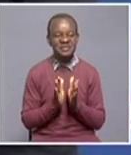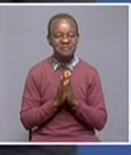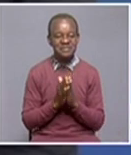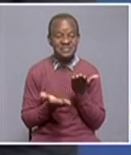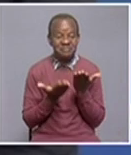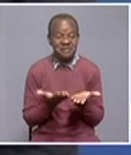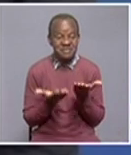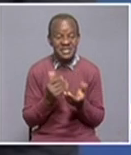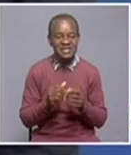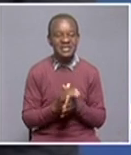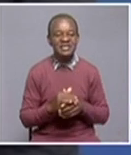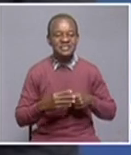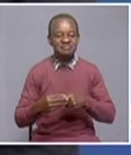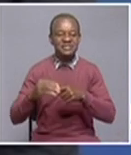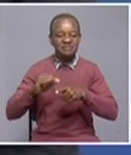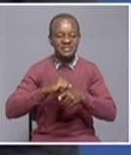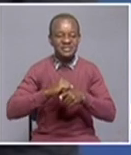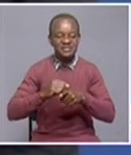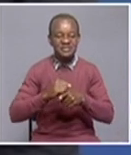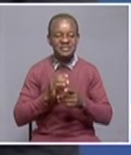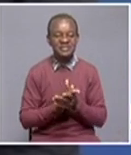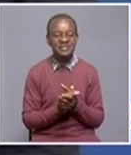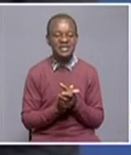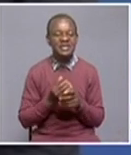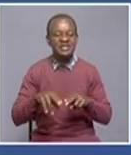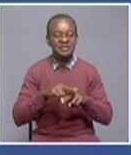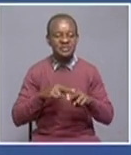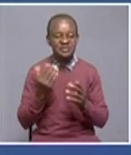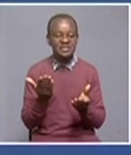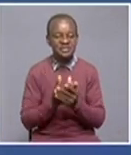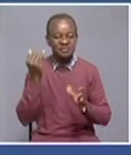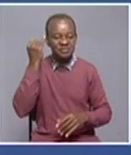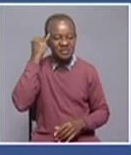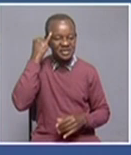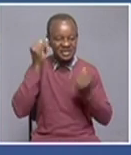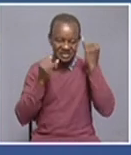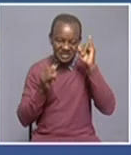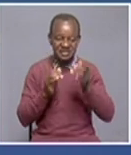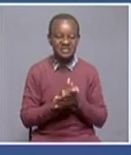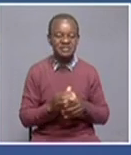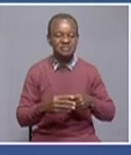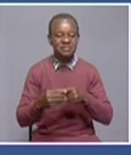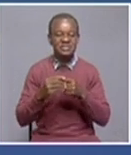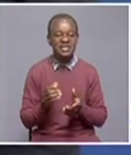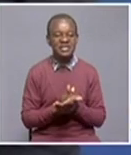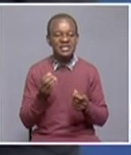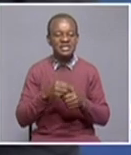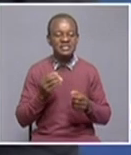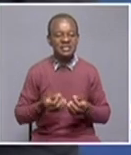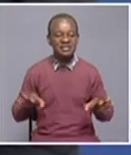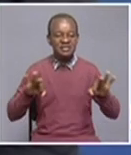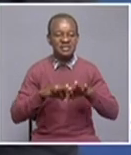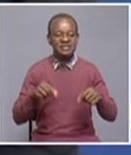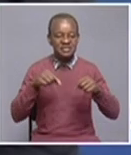trends or innovations in agriculture that attendees can look forward to at this year's show? Yes,